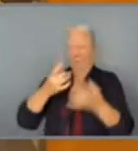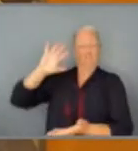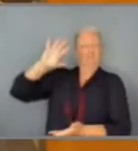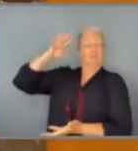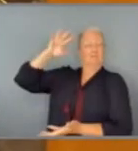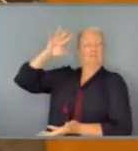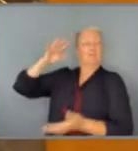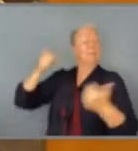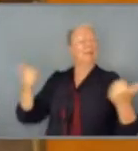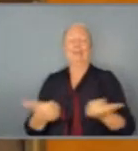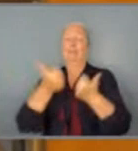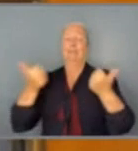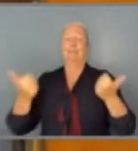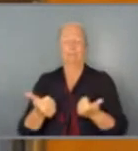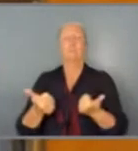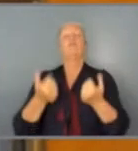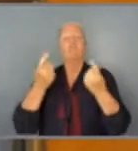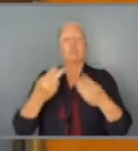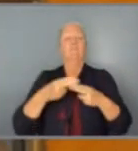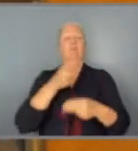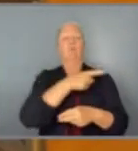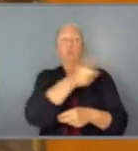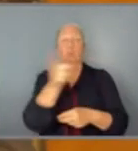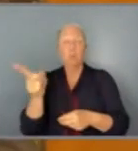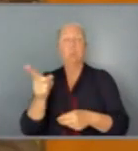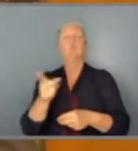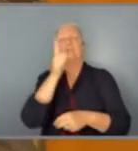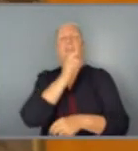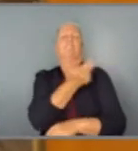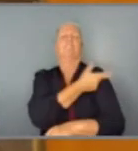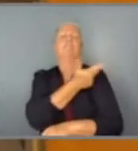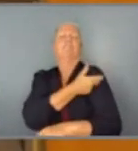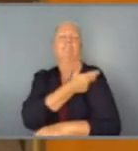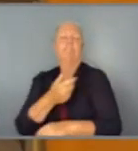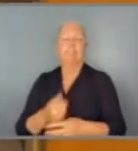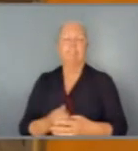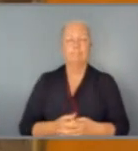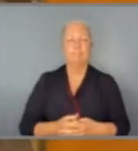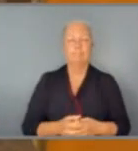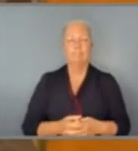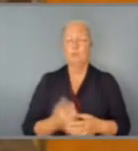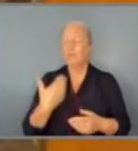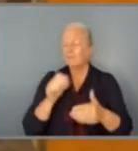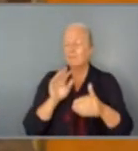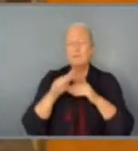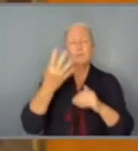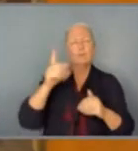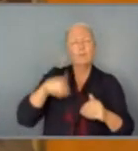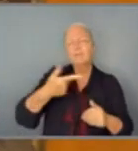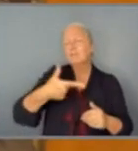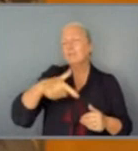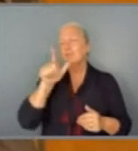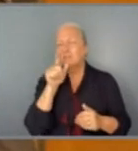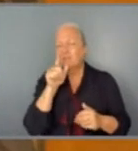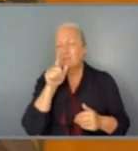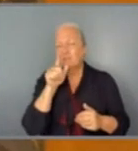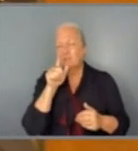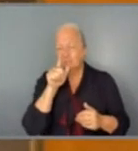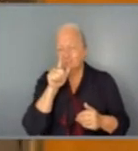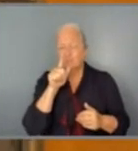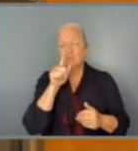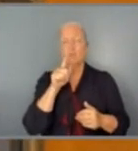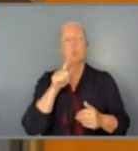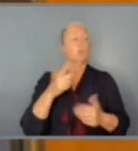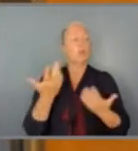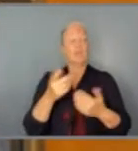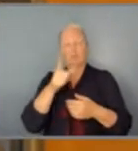arms. There is also bookings still available. There are more than 4,700 places where you can go